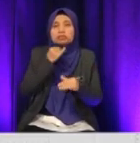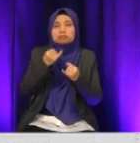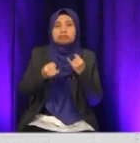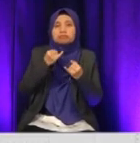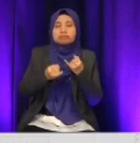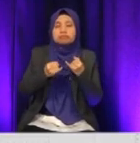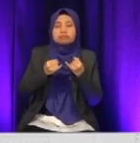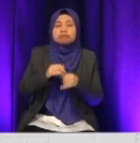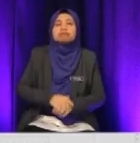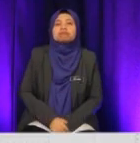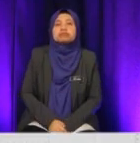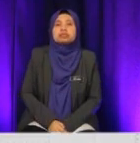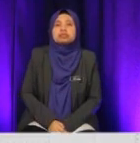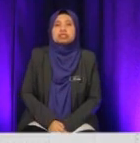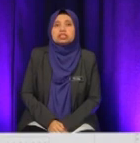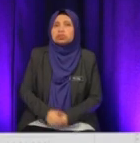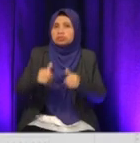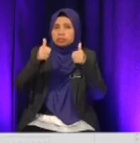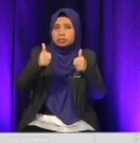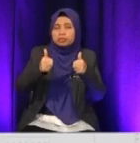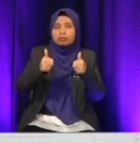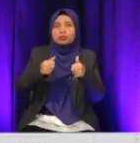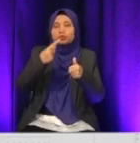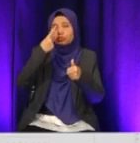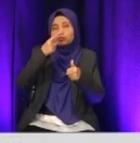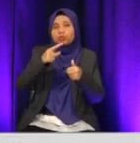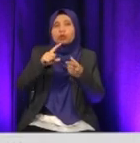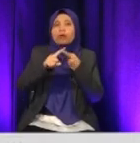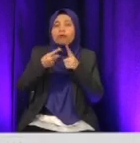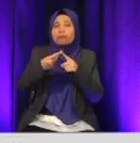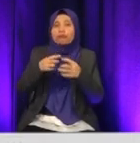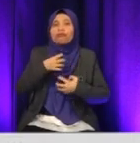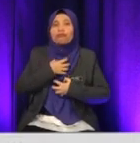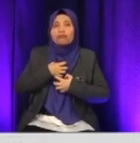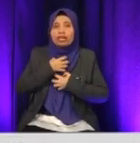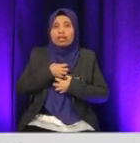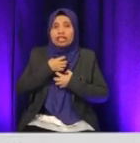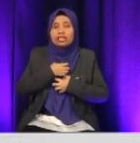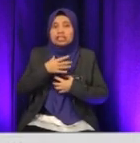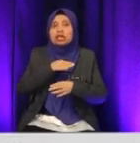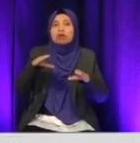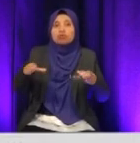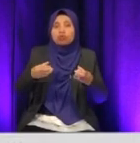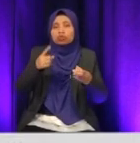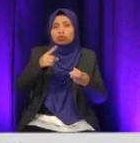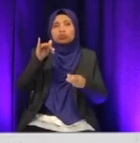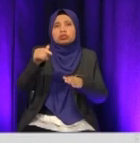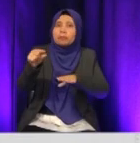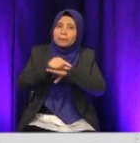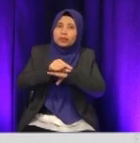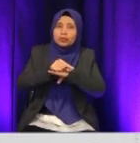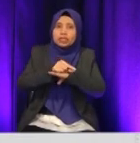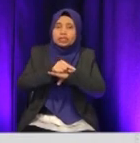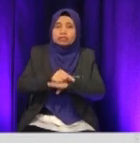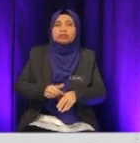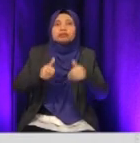piece of cake. It's a great way to make friends, have fun, get fit and do something useful.